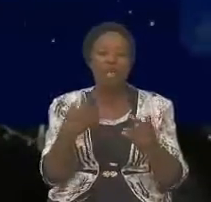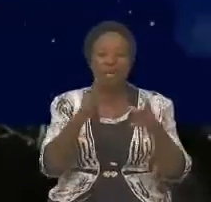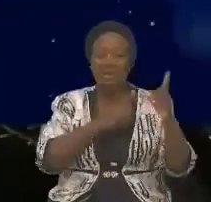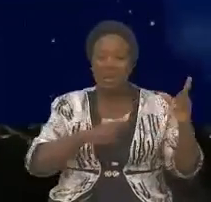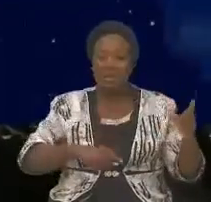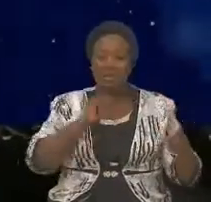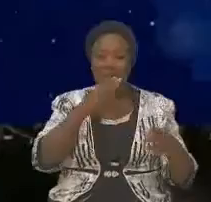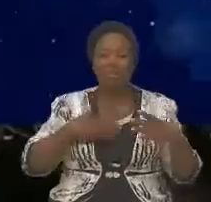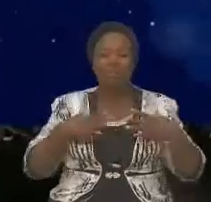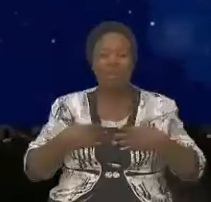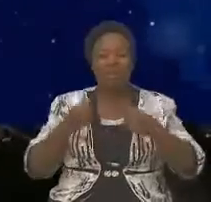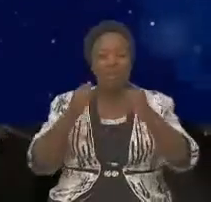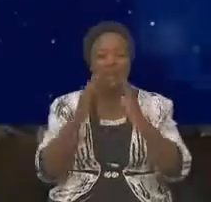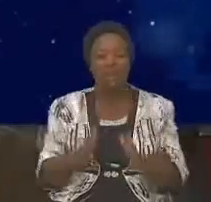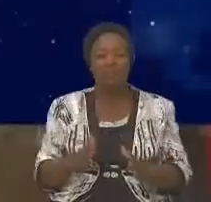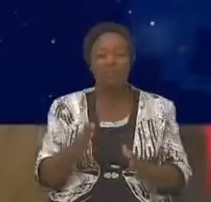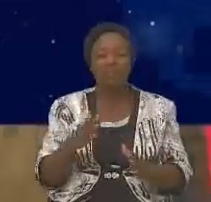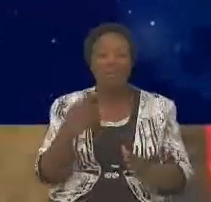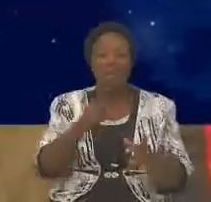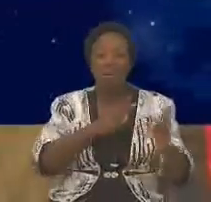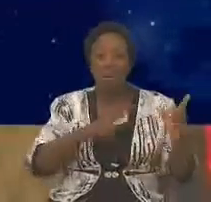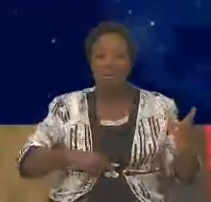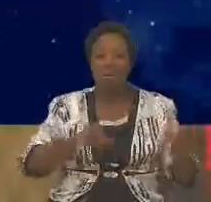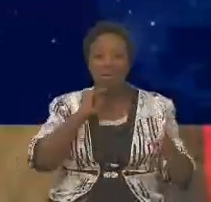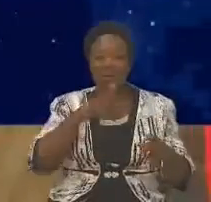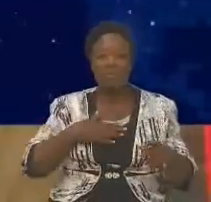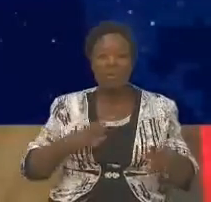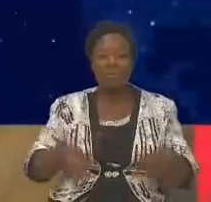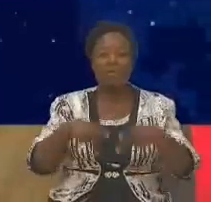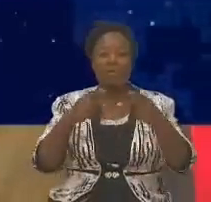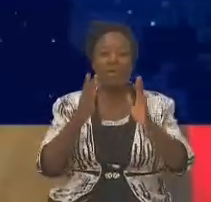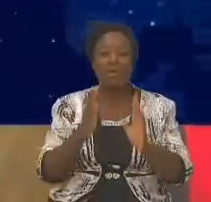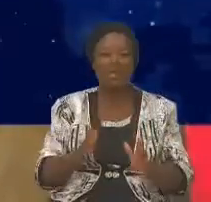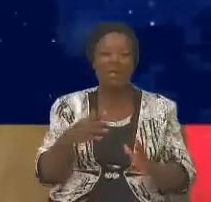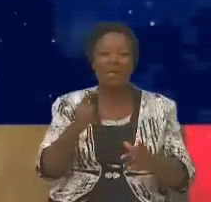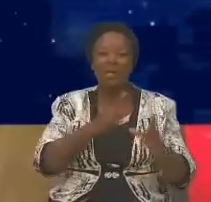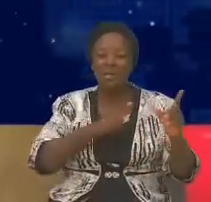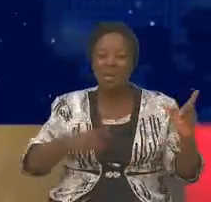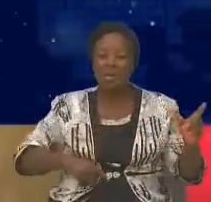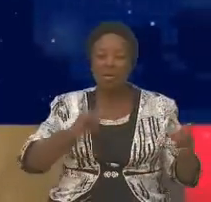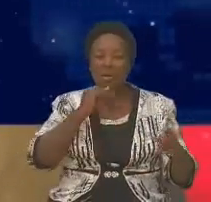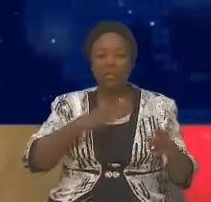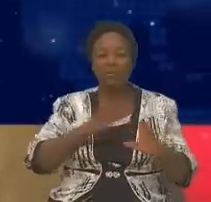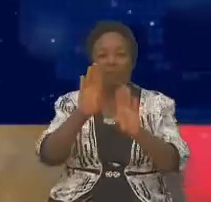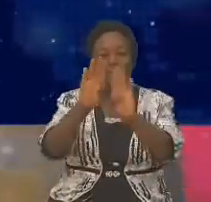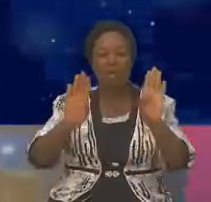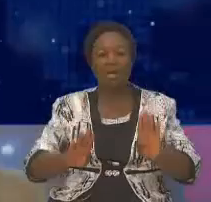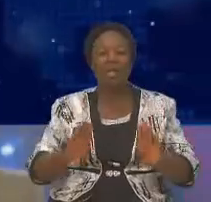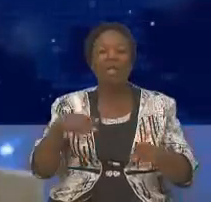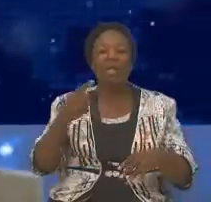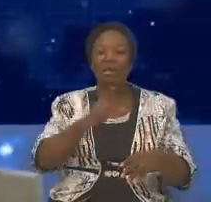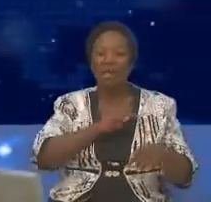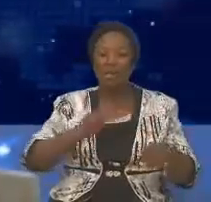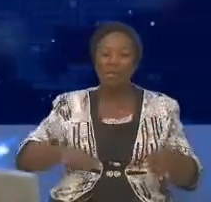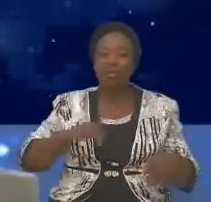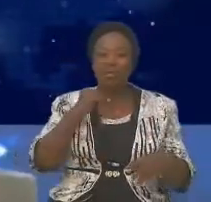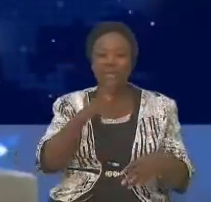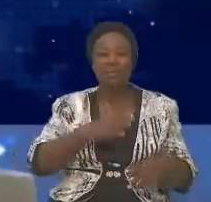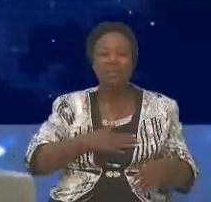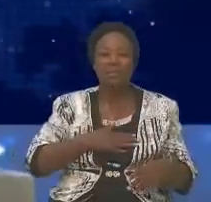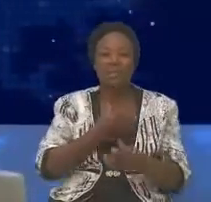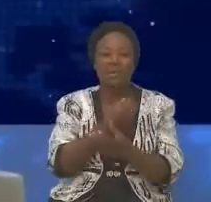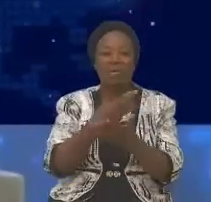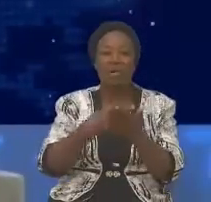provider. The Lord is my banner. The Lord is my peace. The Lord is my